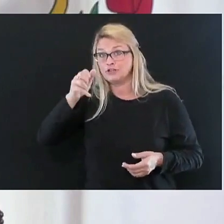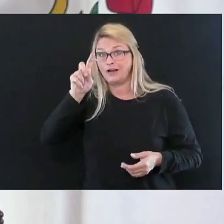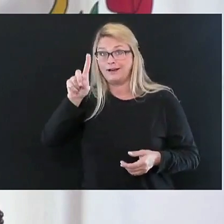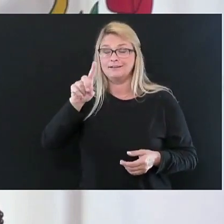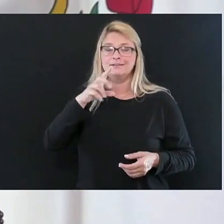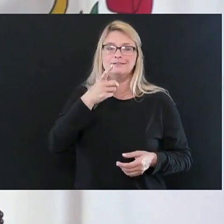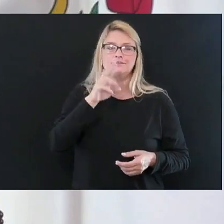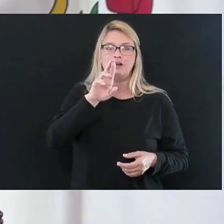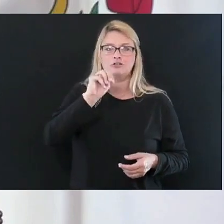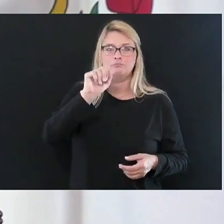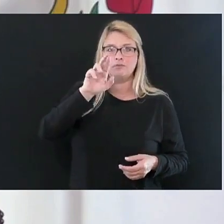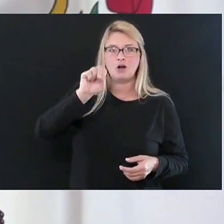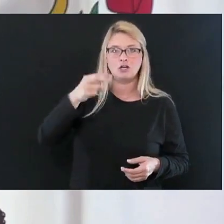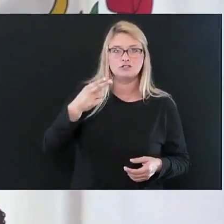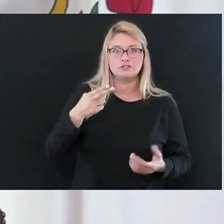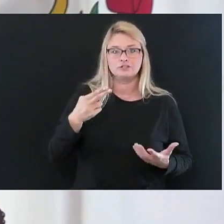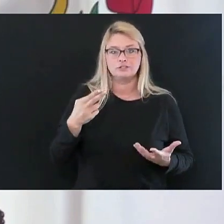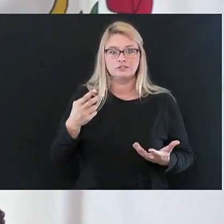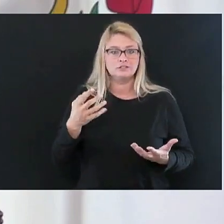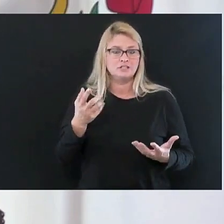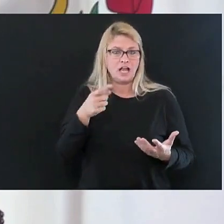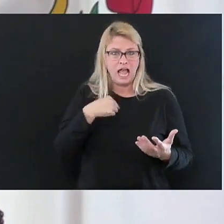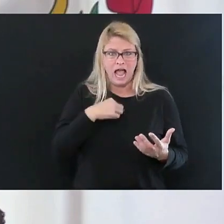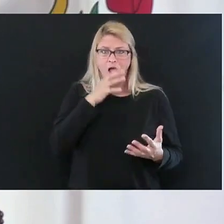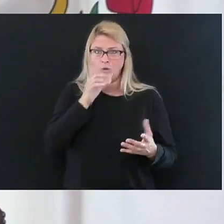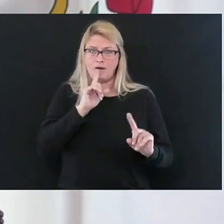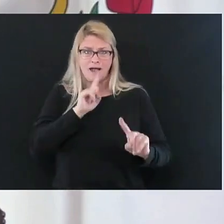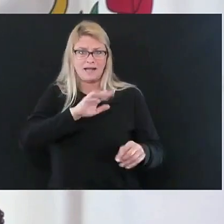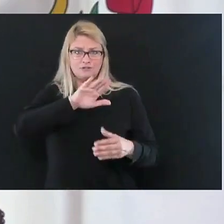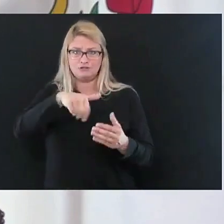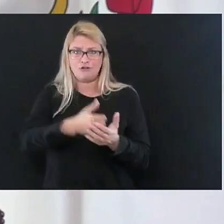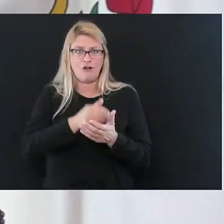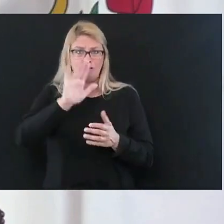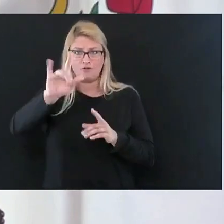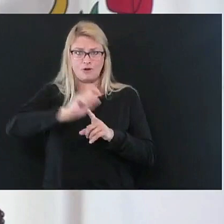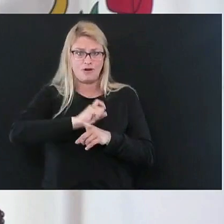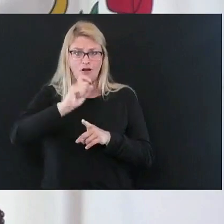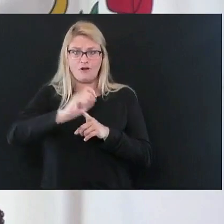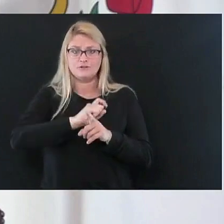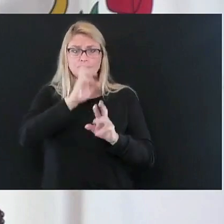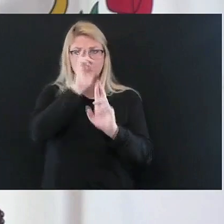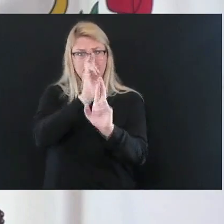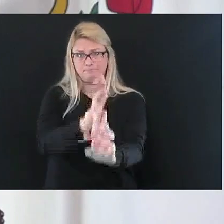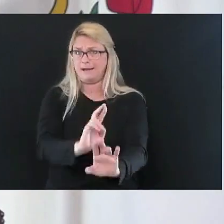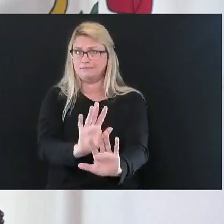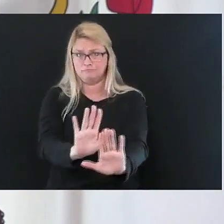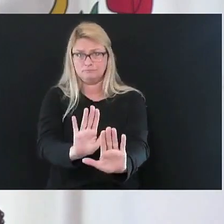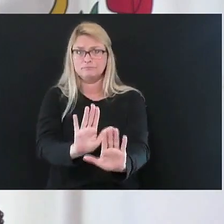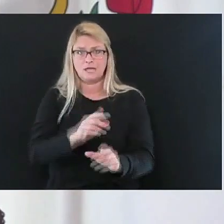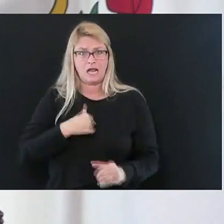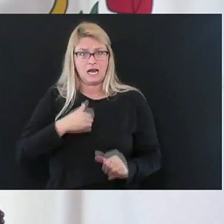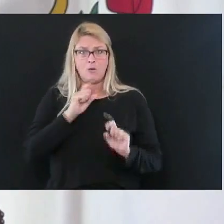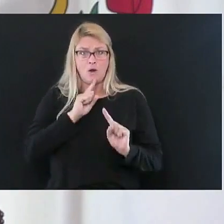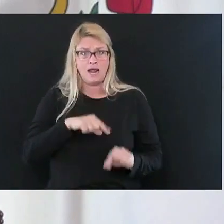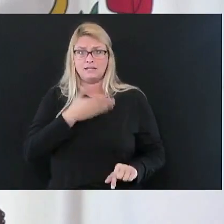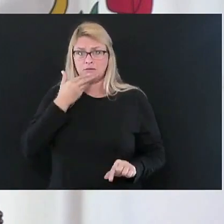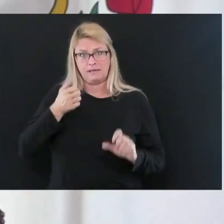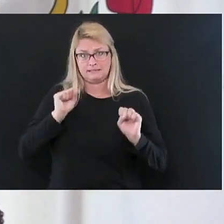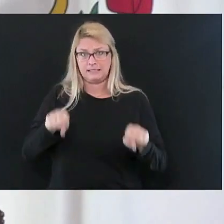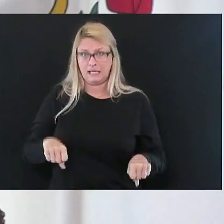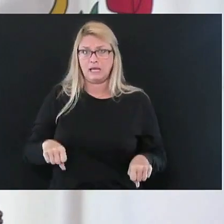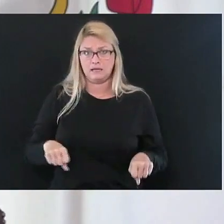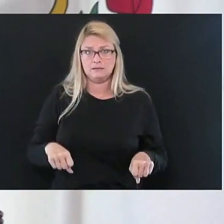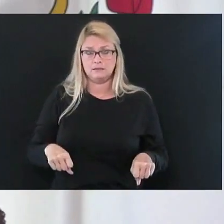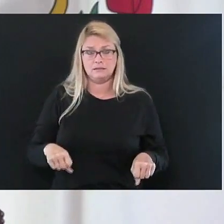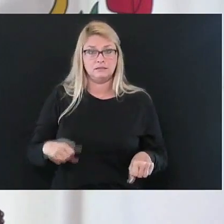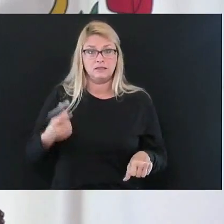because, I'll take all your calls. I'll take them respectively and absolutely do the very best that I possibly can because everybody's